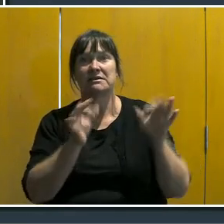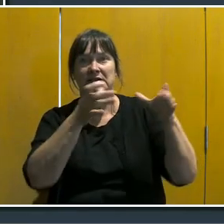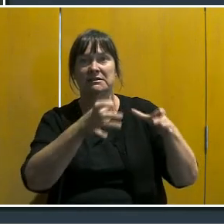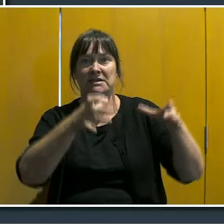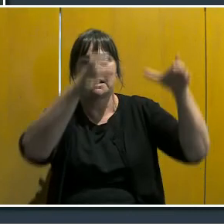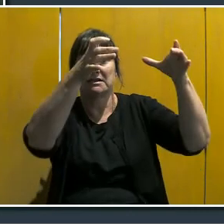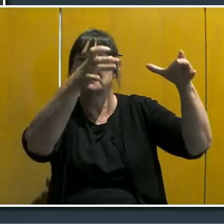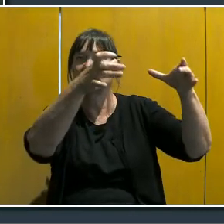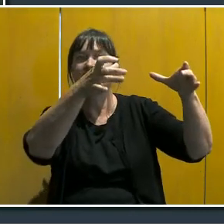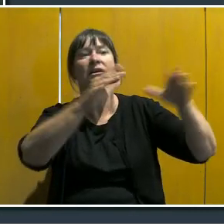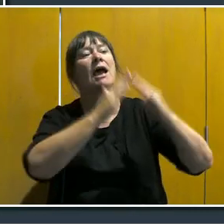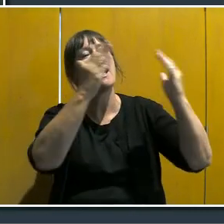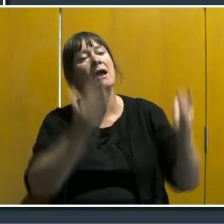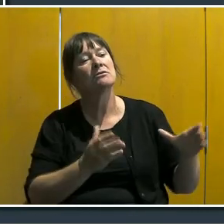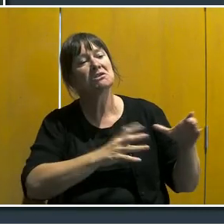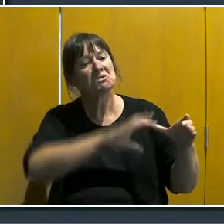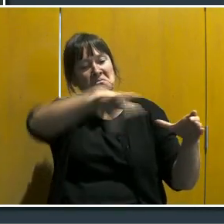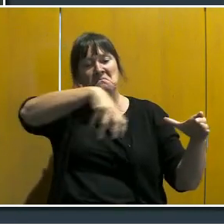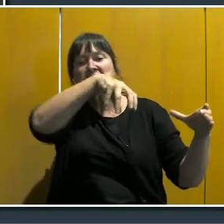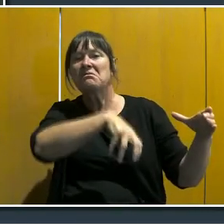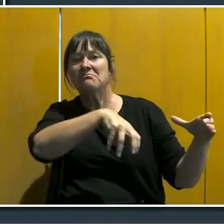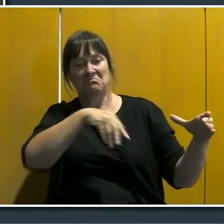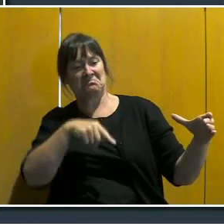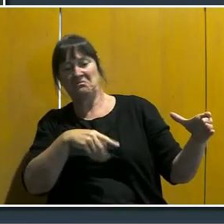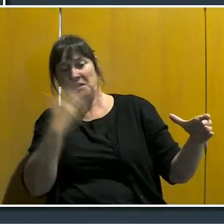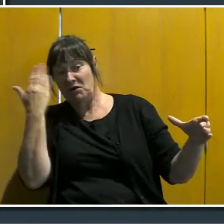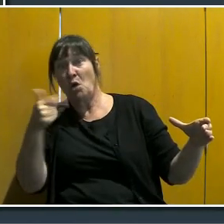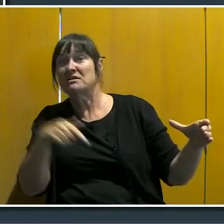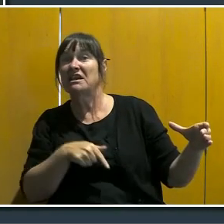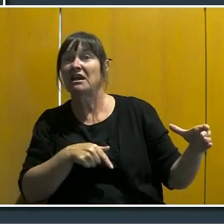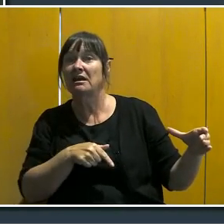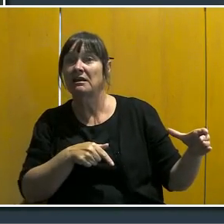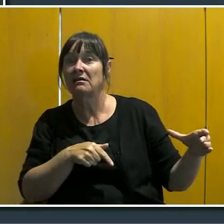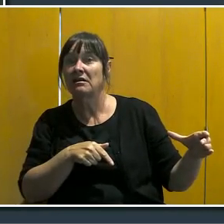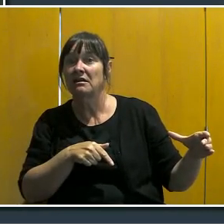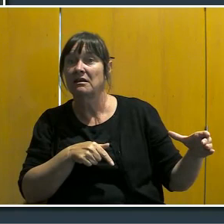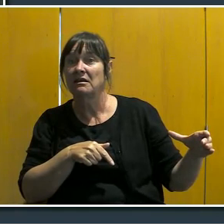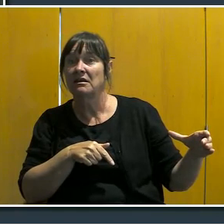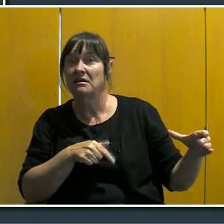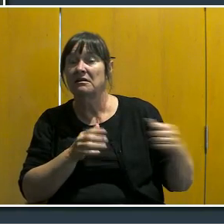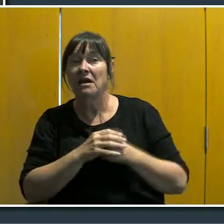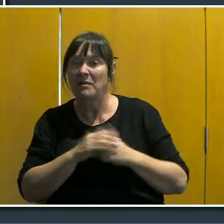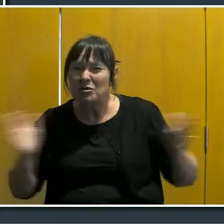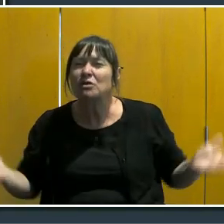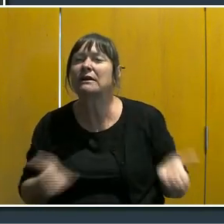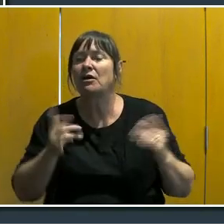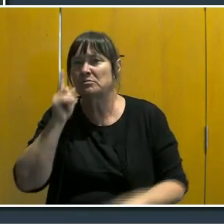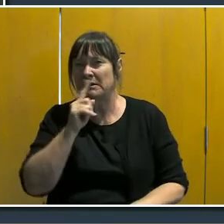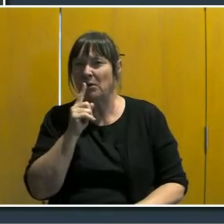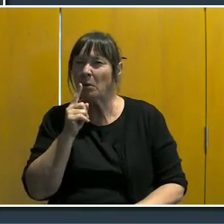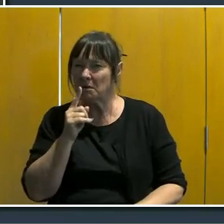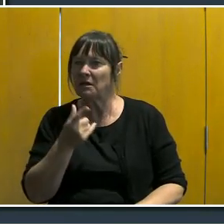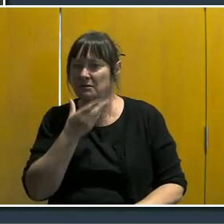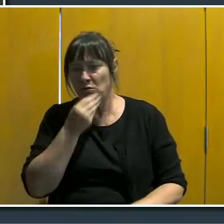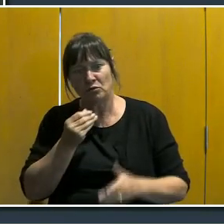notice alongside the house now that just tuck nicely in there. And if we could even take that back to 10%, that's why I think we've got to encourage it, not discourage it with a targeted